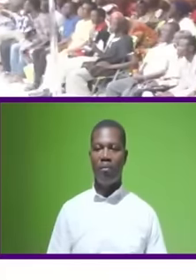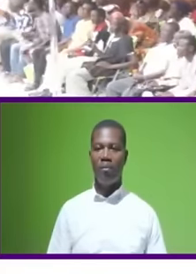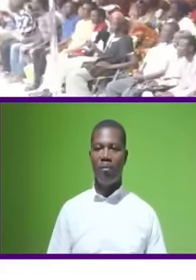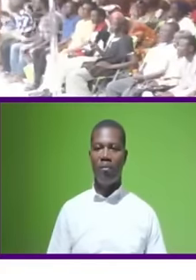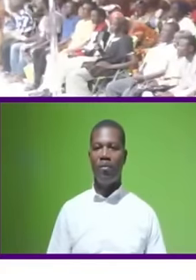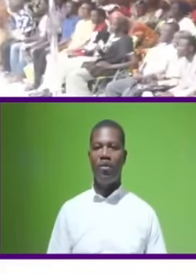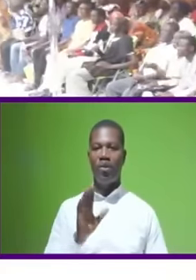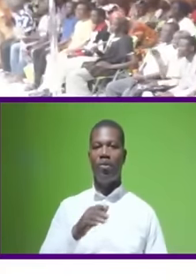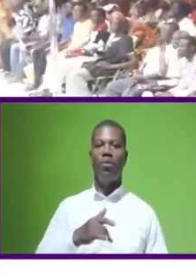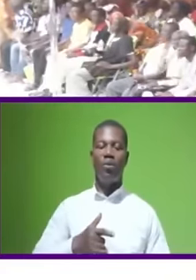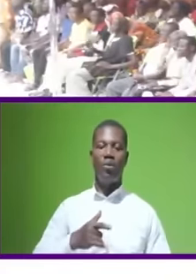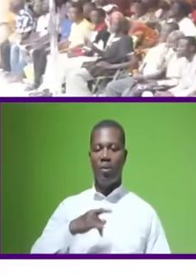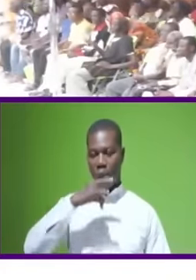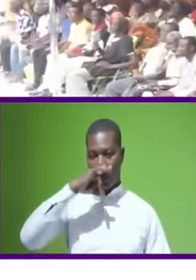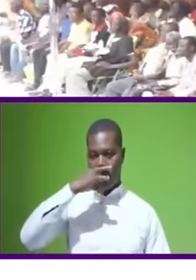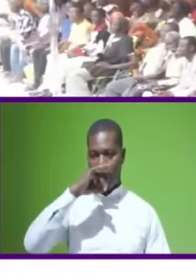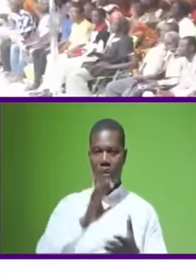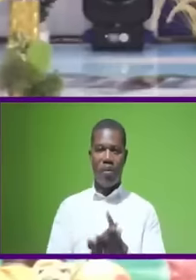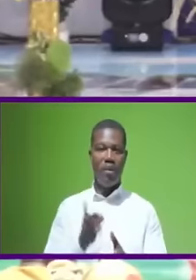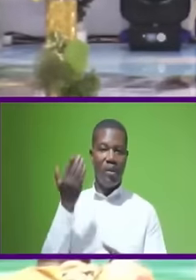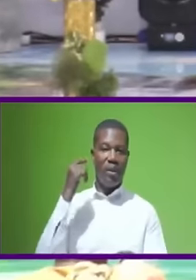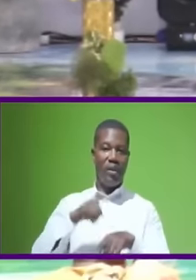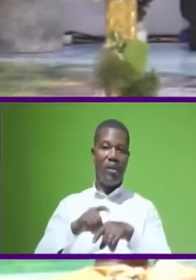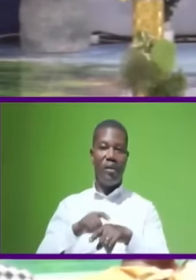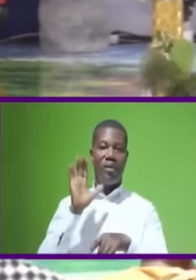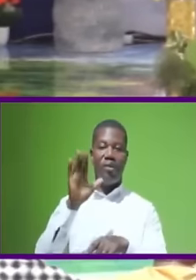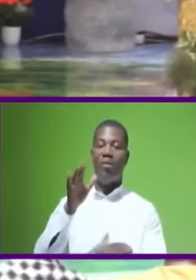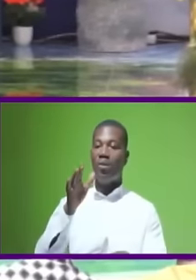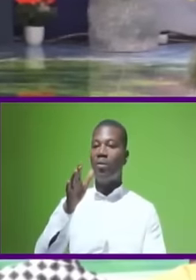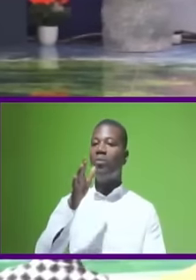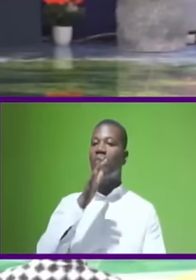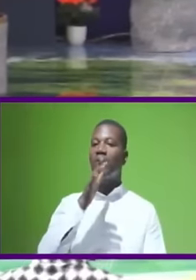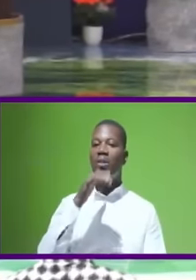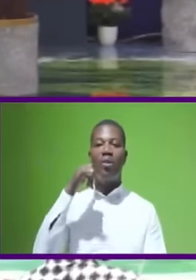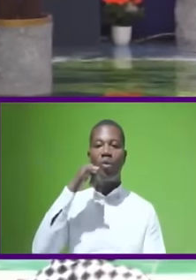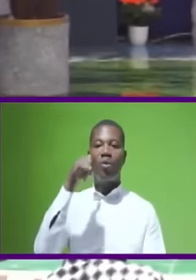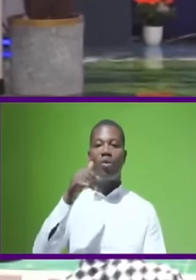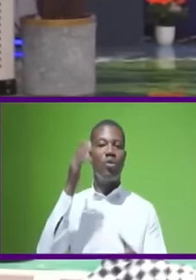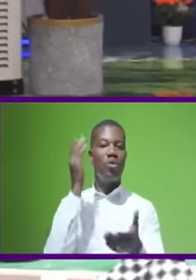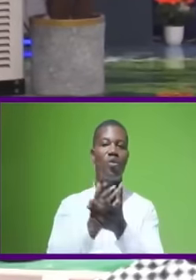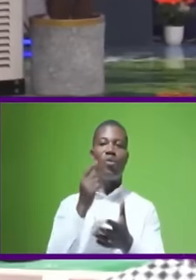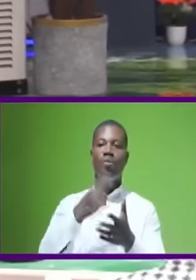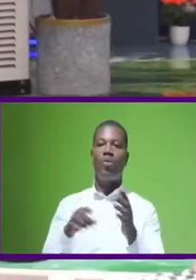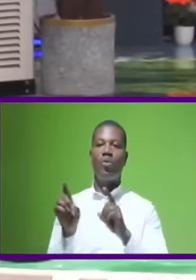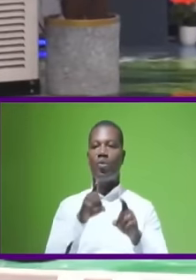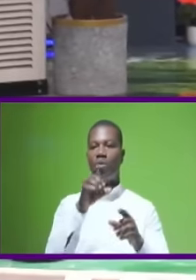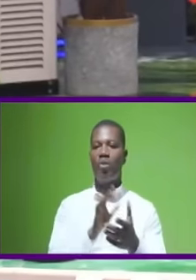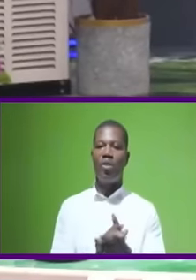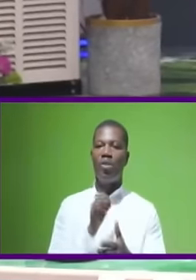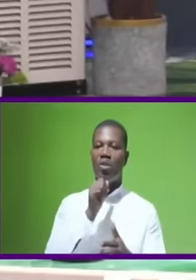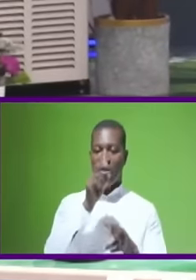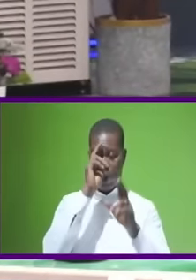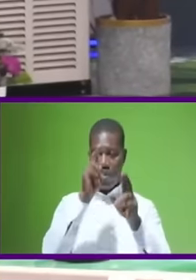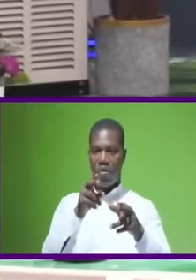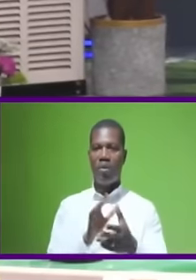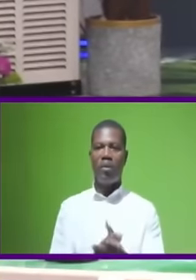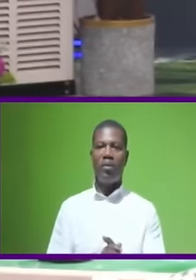heart? Nano, wow, mammy, frail, say, Jai, dear warrior. Jai.